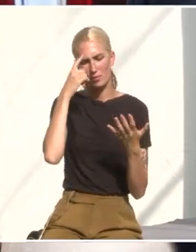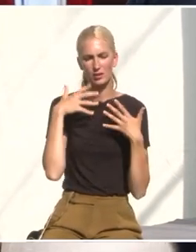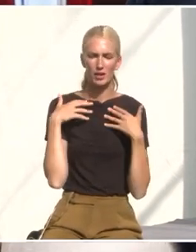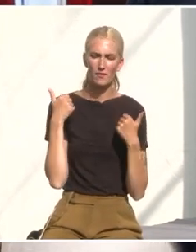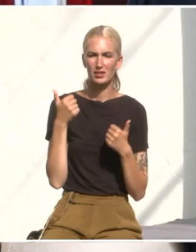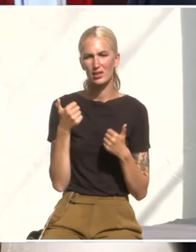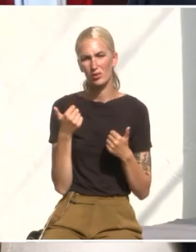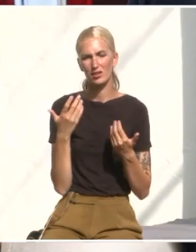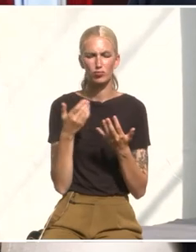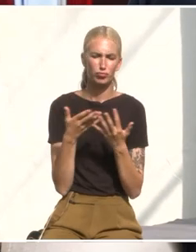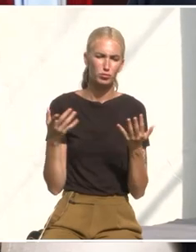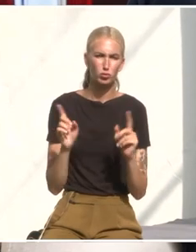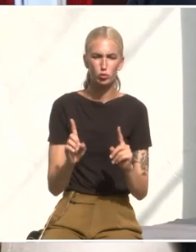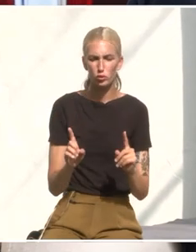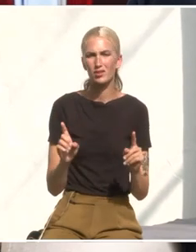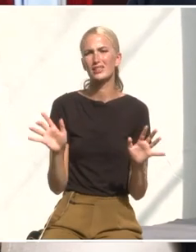health.